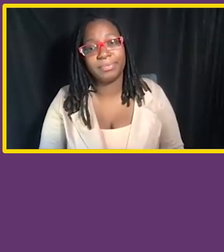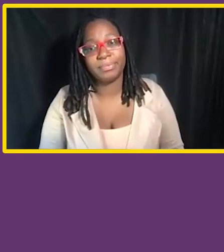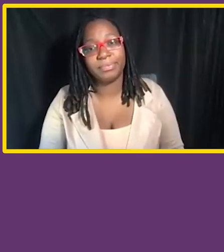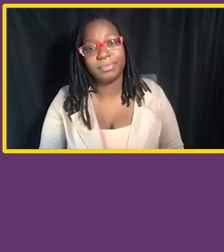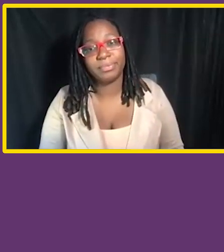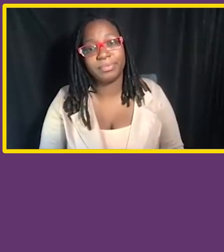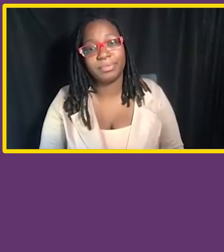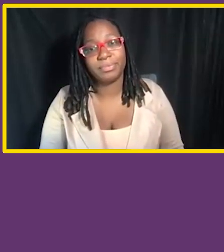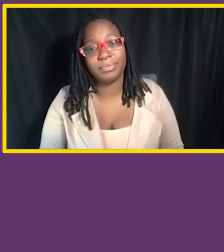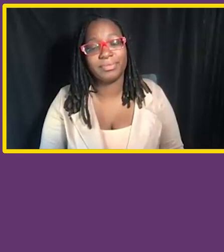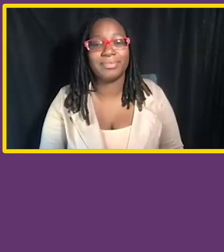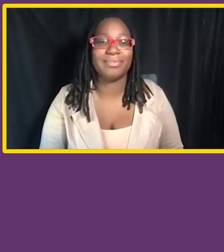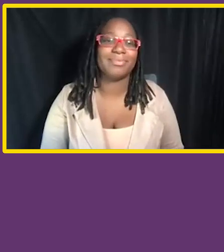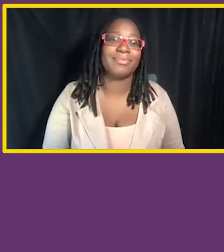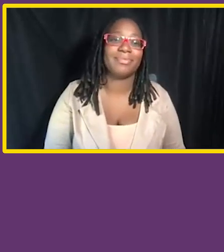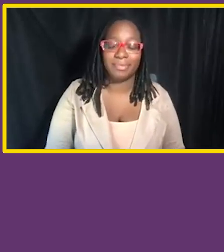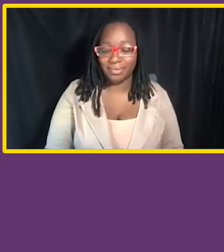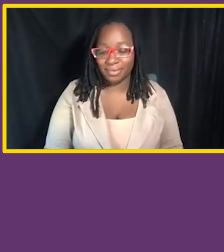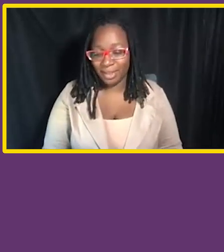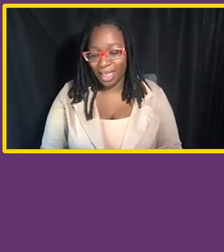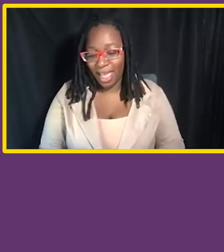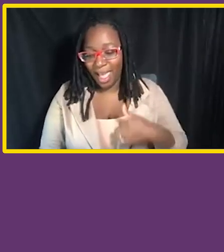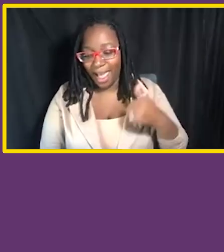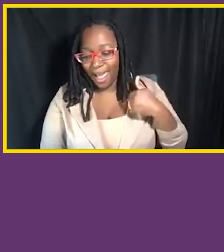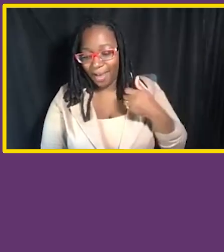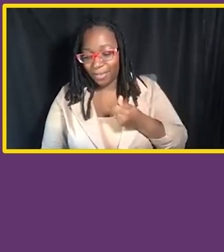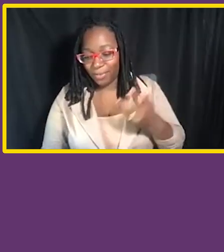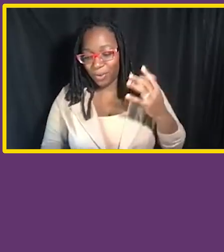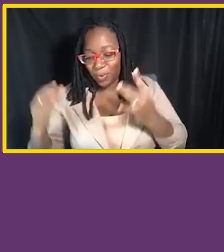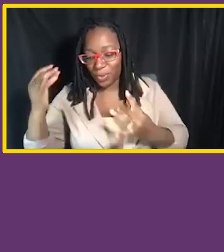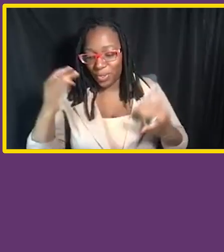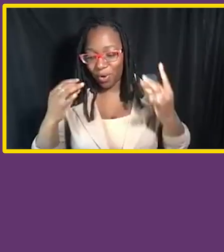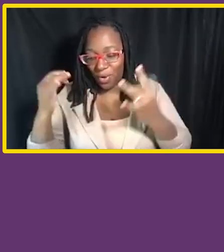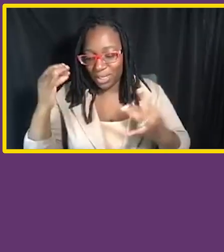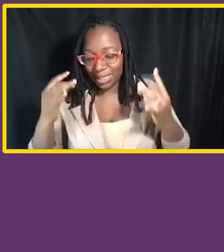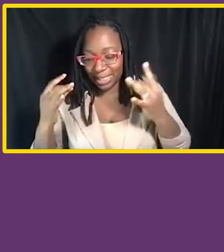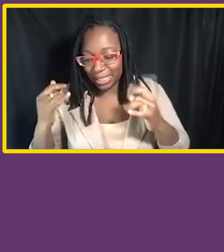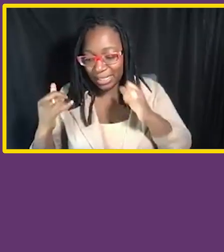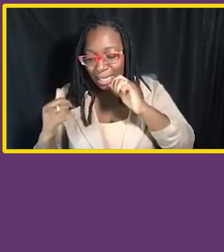Dr. Eliana, I saw you leaning in. I just have thoughts. They're not totally articulate yet.